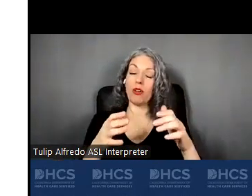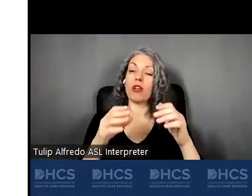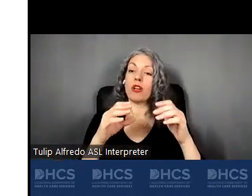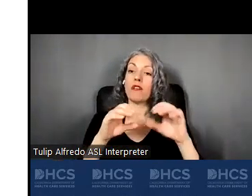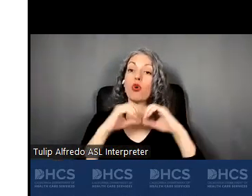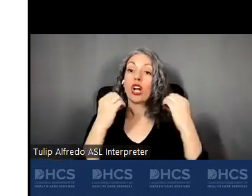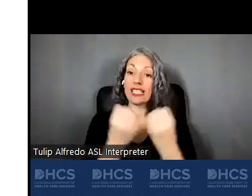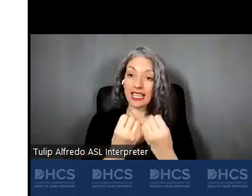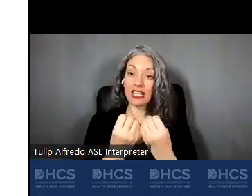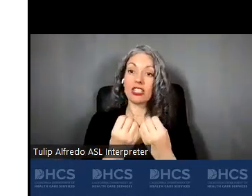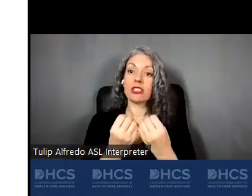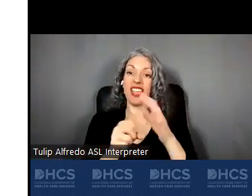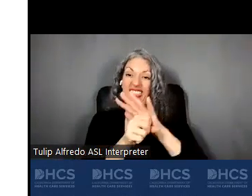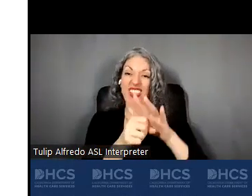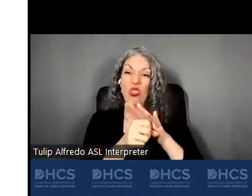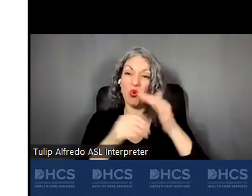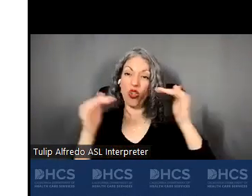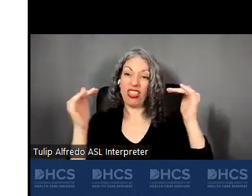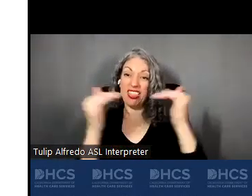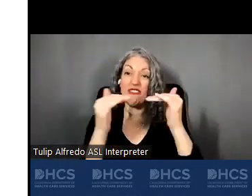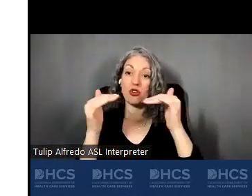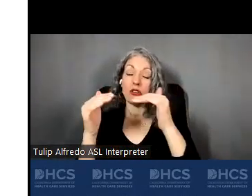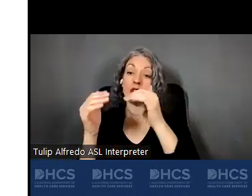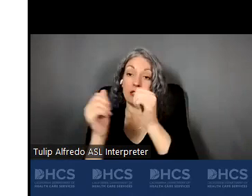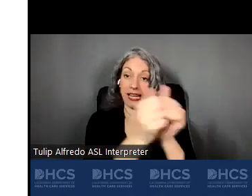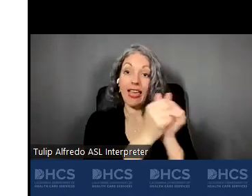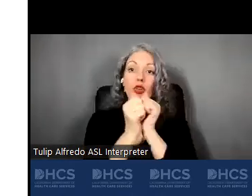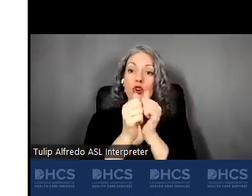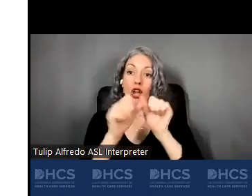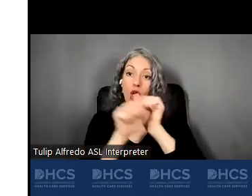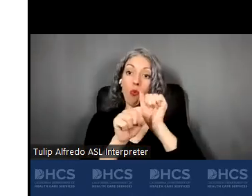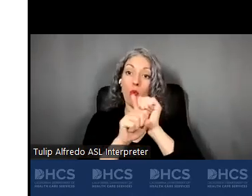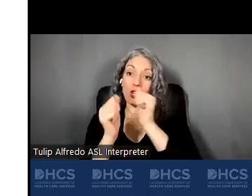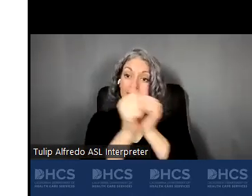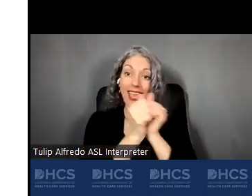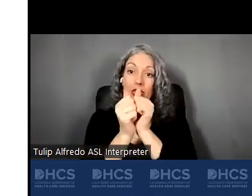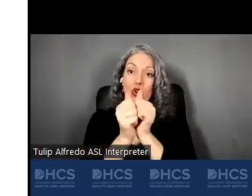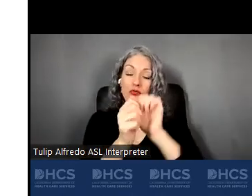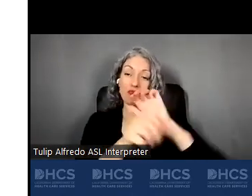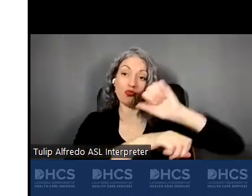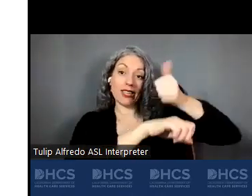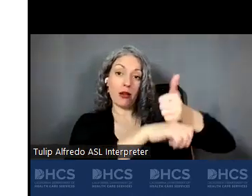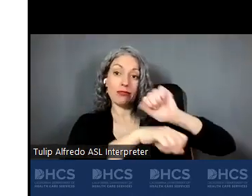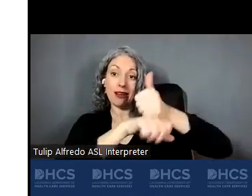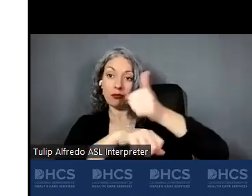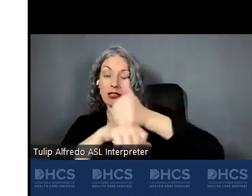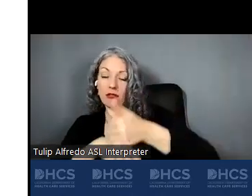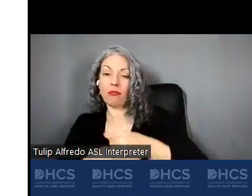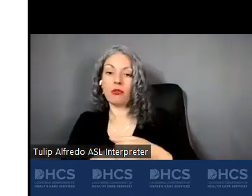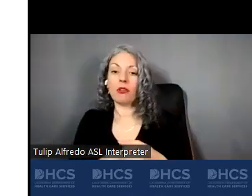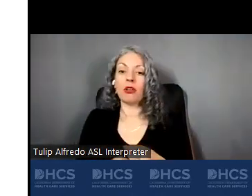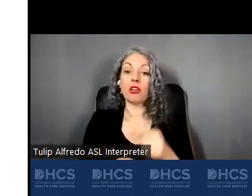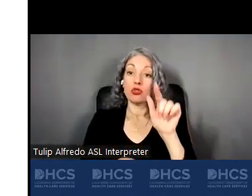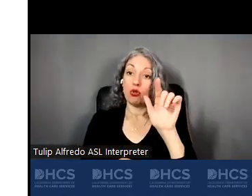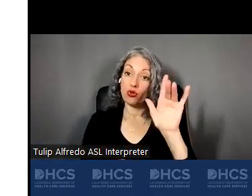and entities at the local level to come together and work together on implementation. So there are